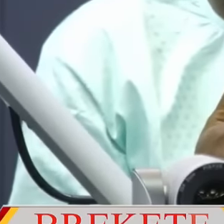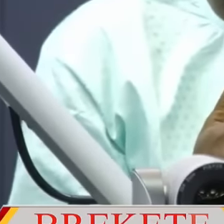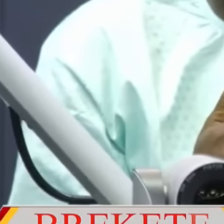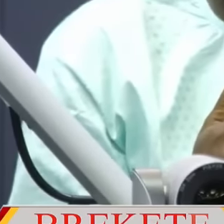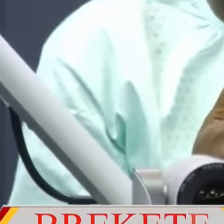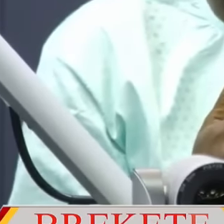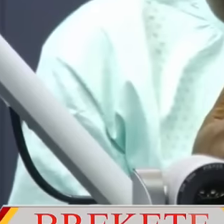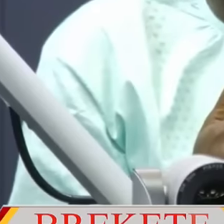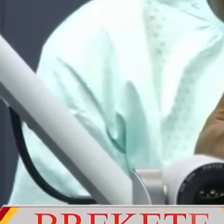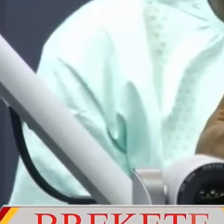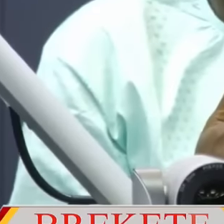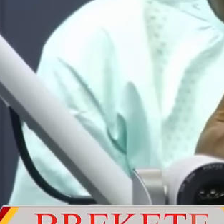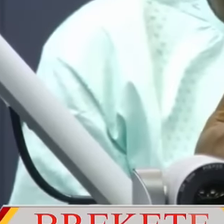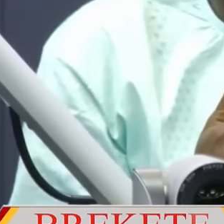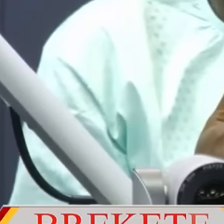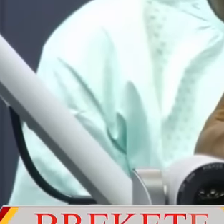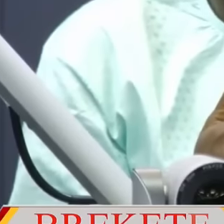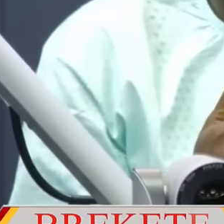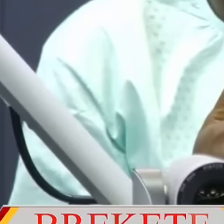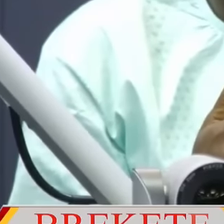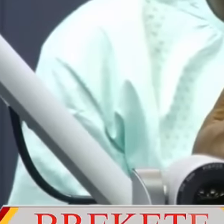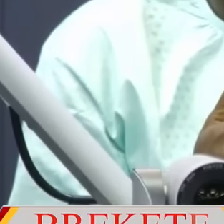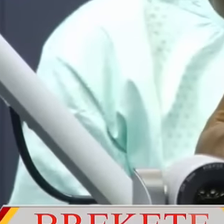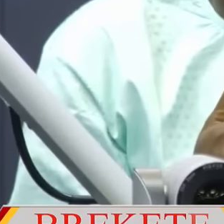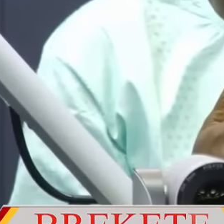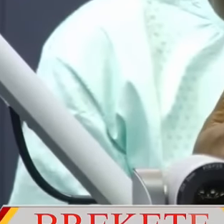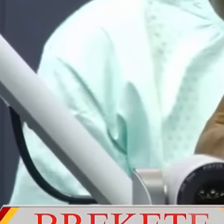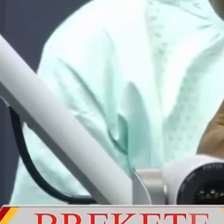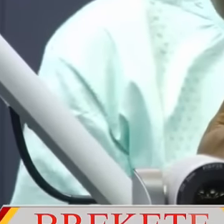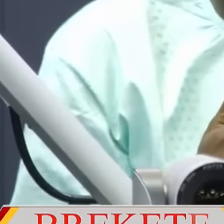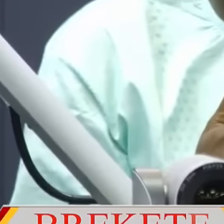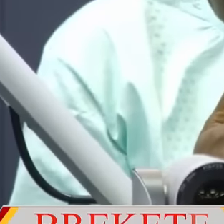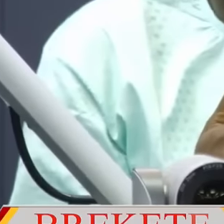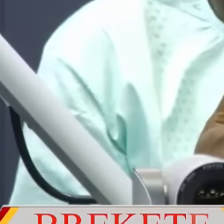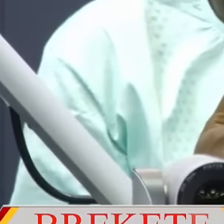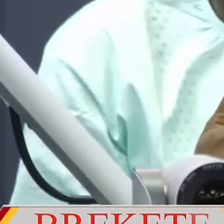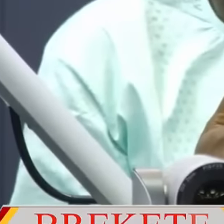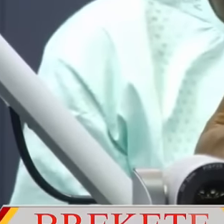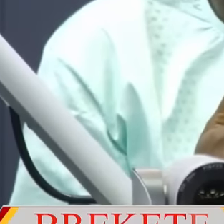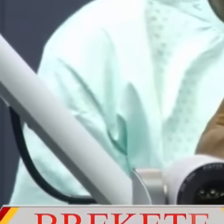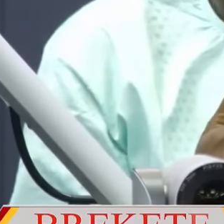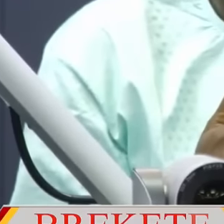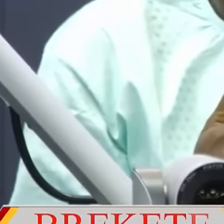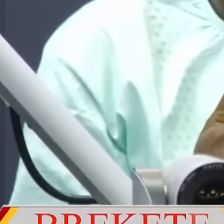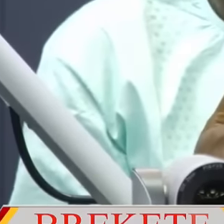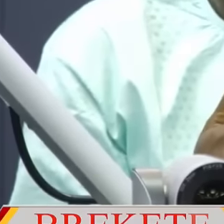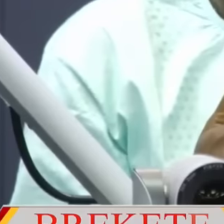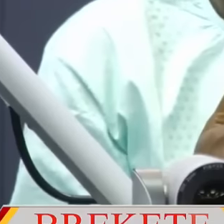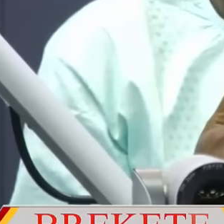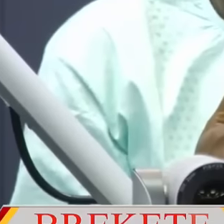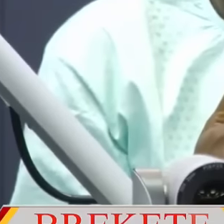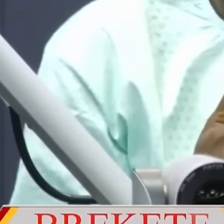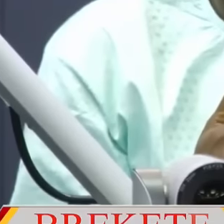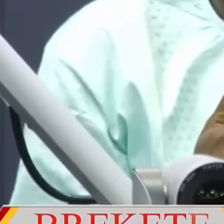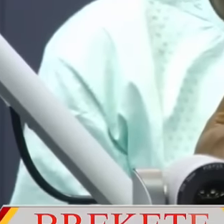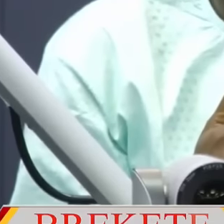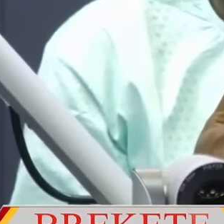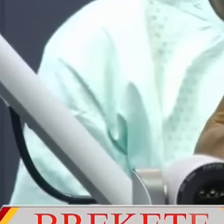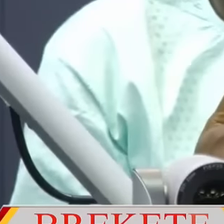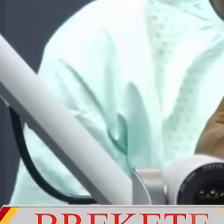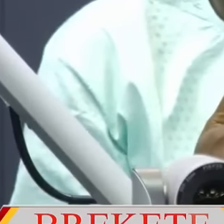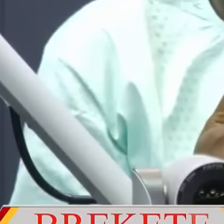aka kama ne to abin da ake yin bayani su hudu ne su hudu biyu sun mutu biyu sun mutu sauran biyu kuma a gidan su